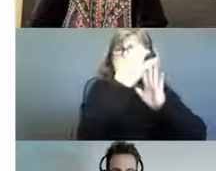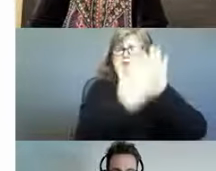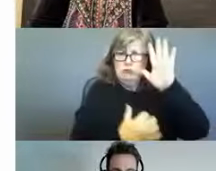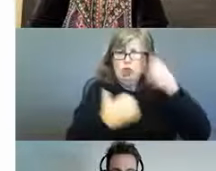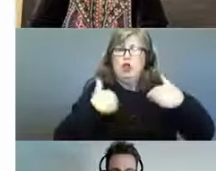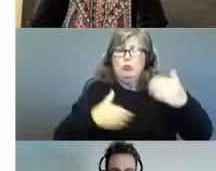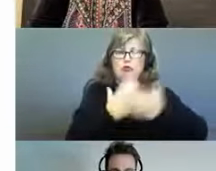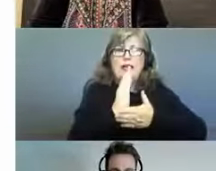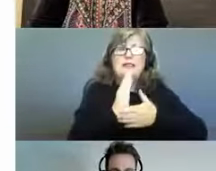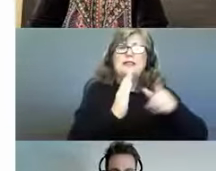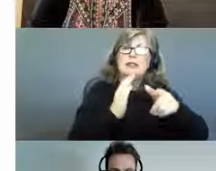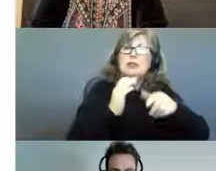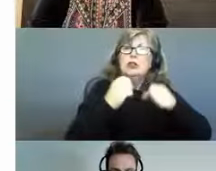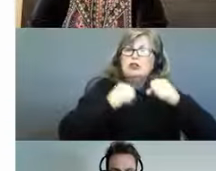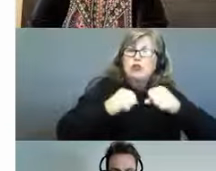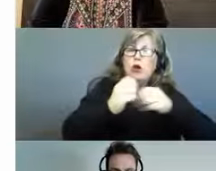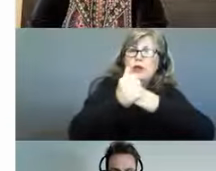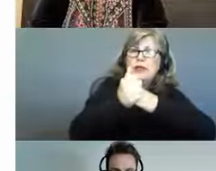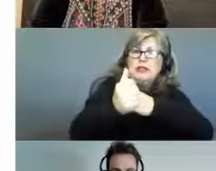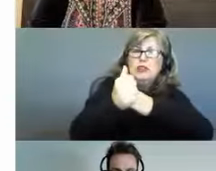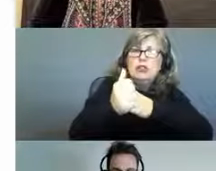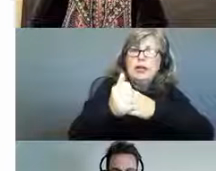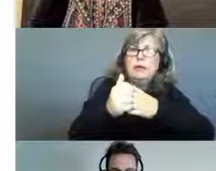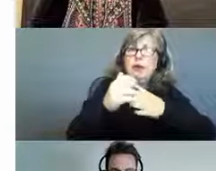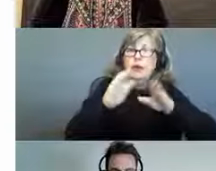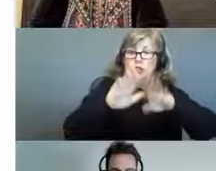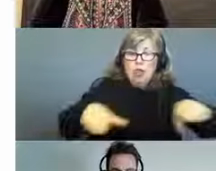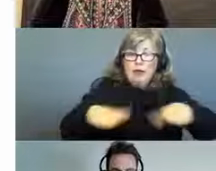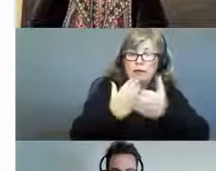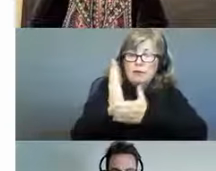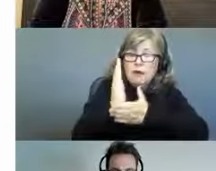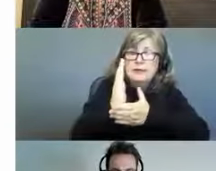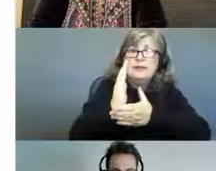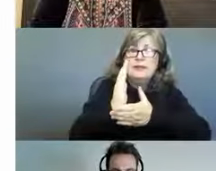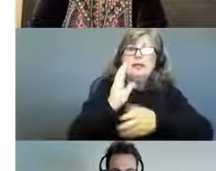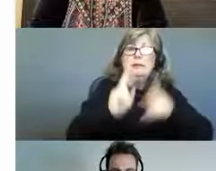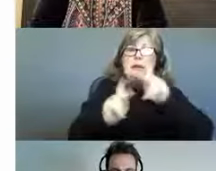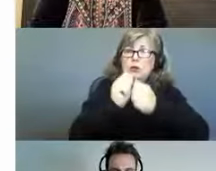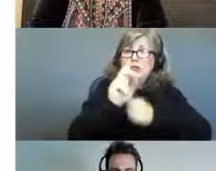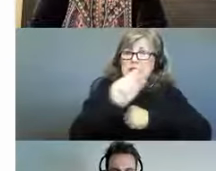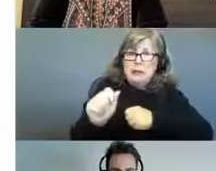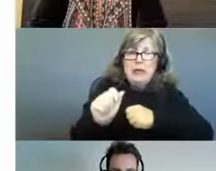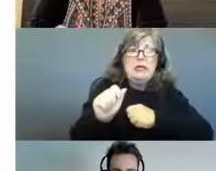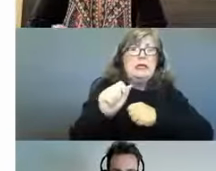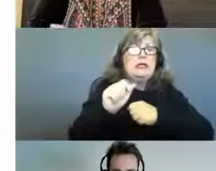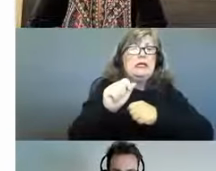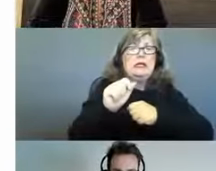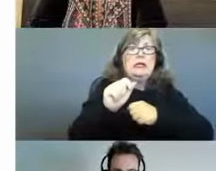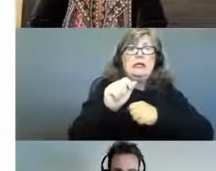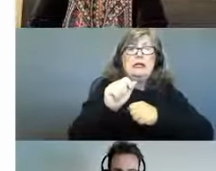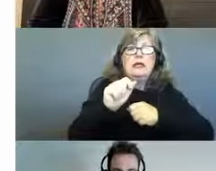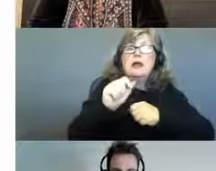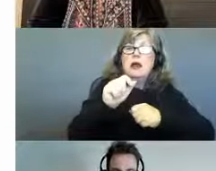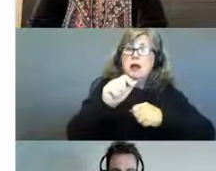leadership at the UN Convention on the Rights of the Child and the Convention on Persons with Disabilities, to the criminal